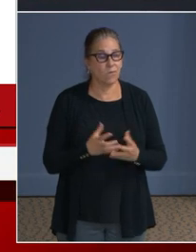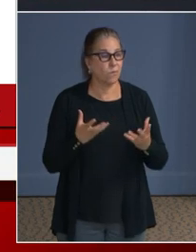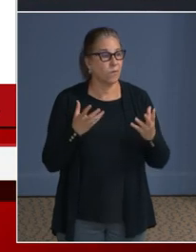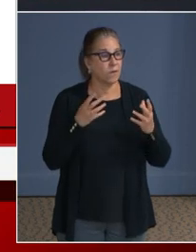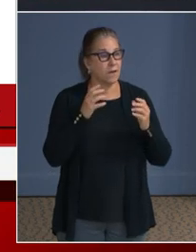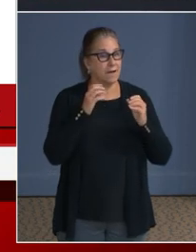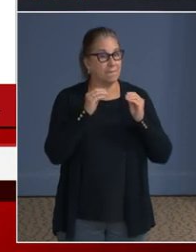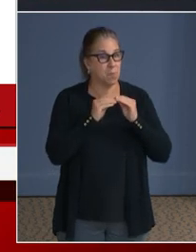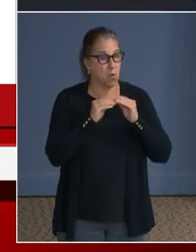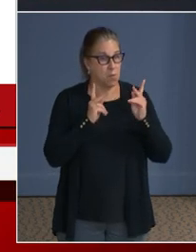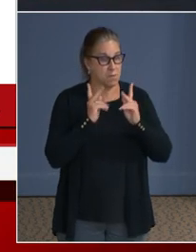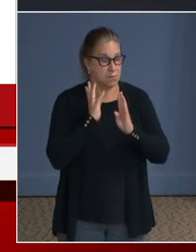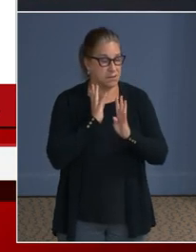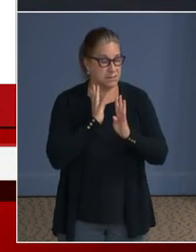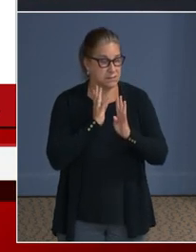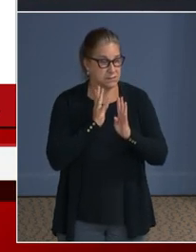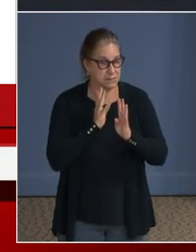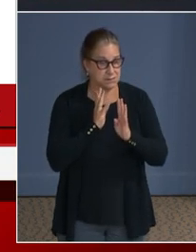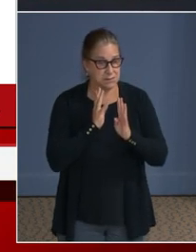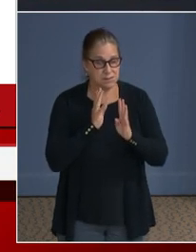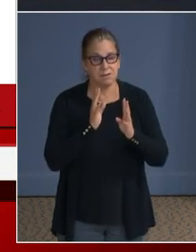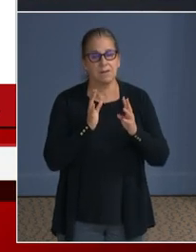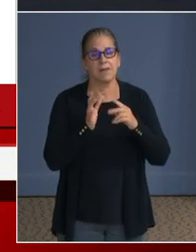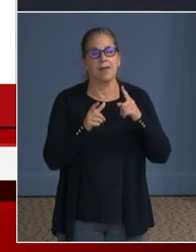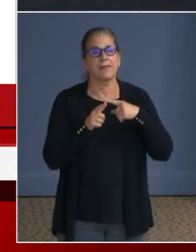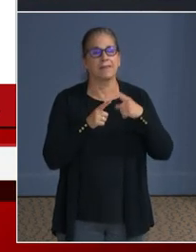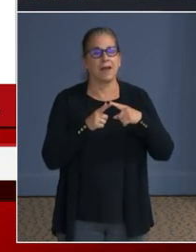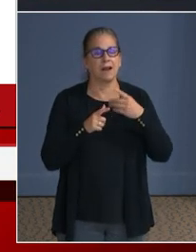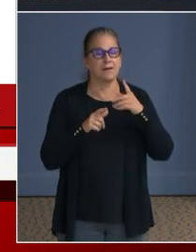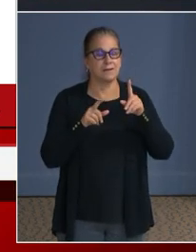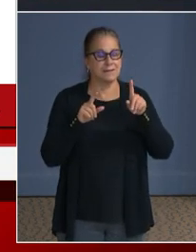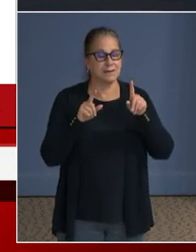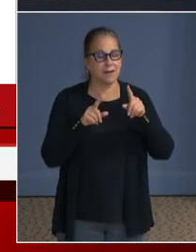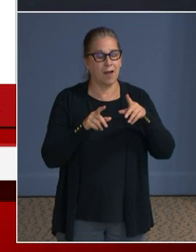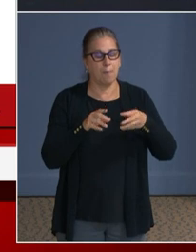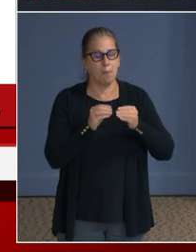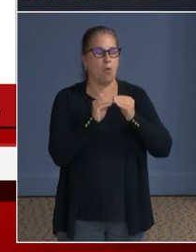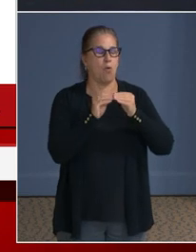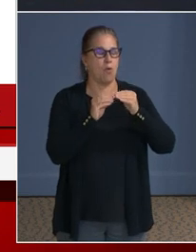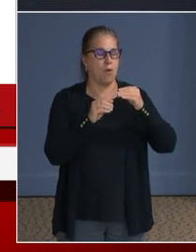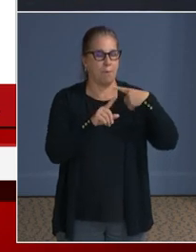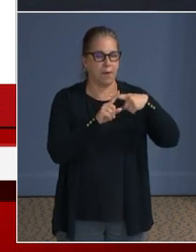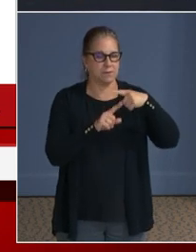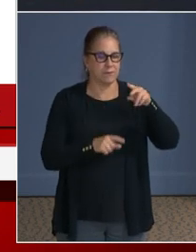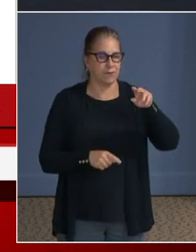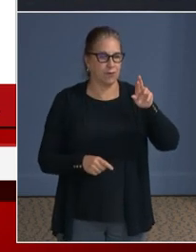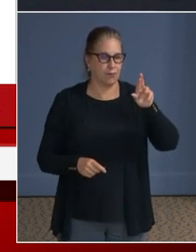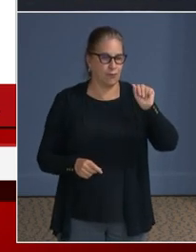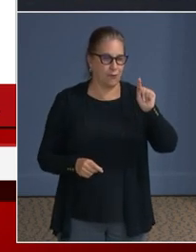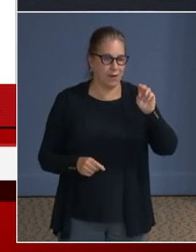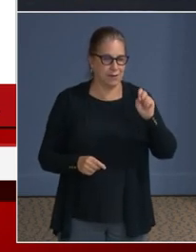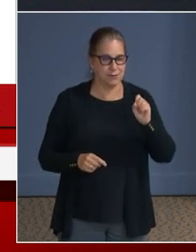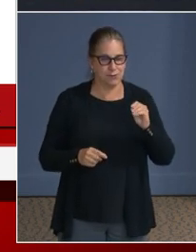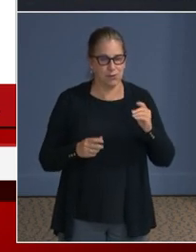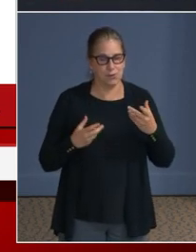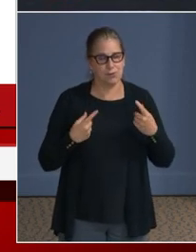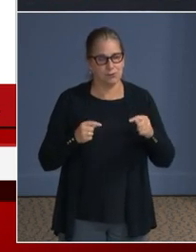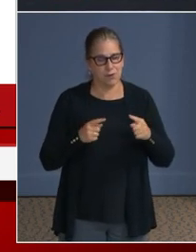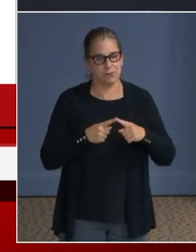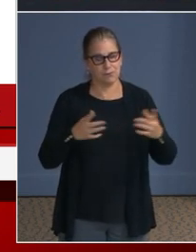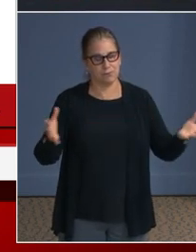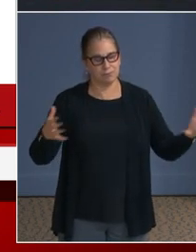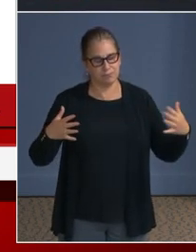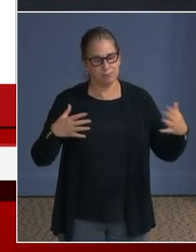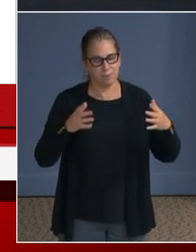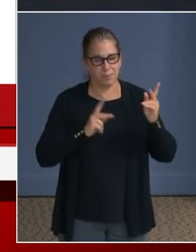a single day. So to adjust for that, we would have wanting to look at it over 7 days, that number being